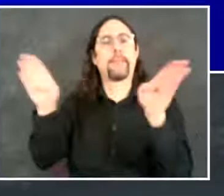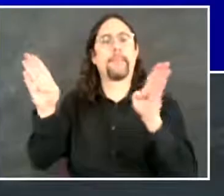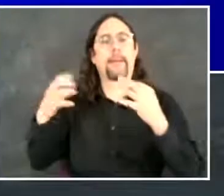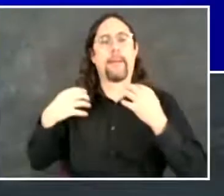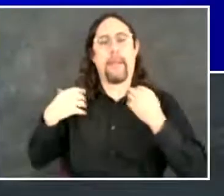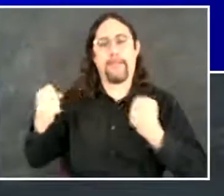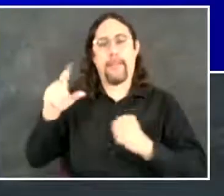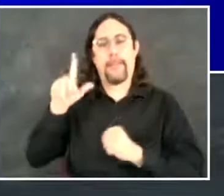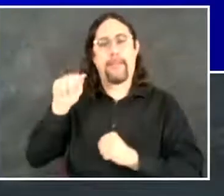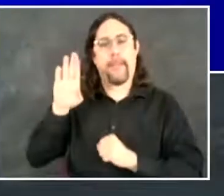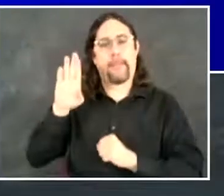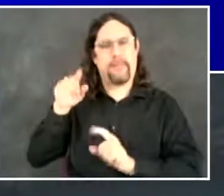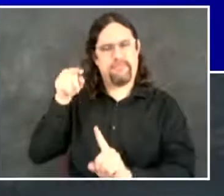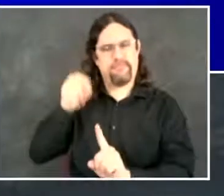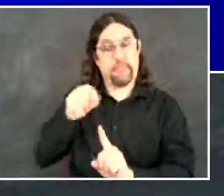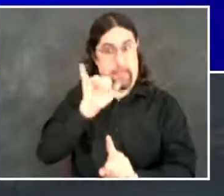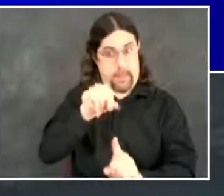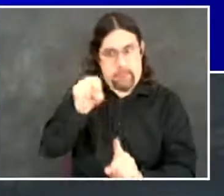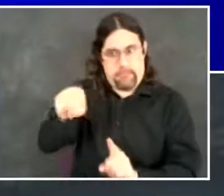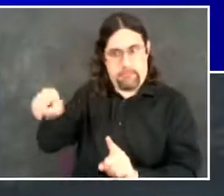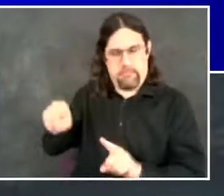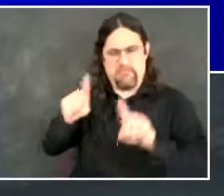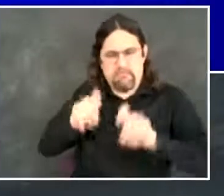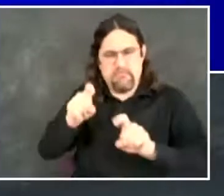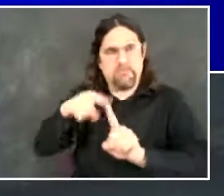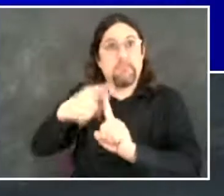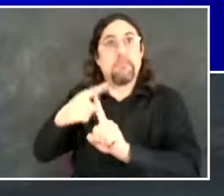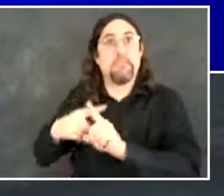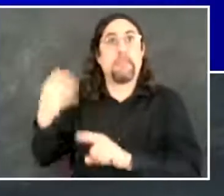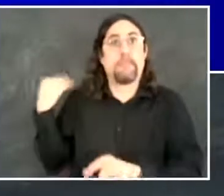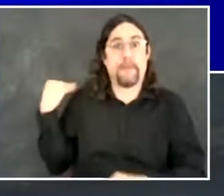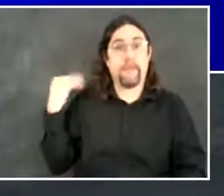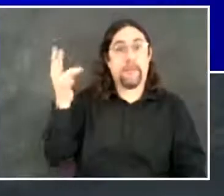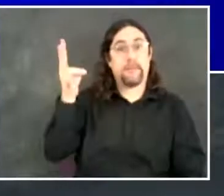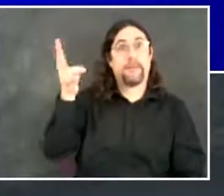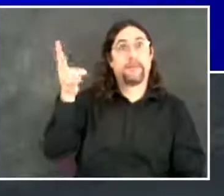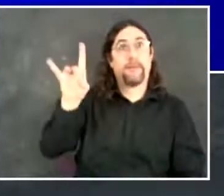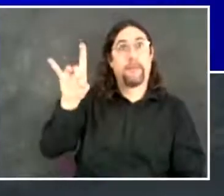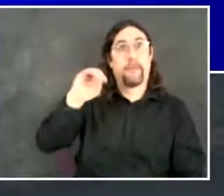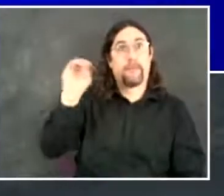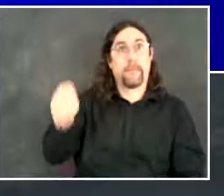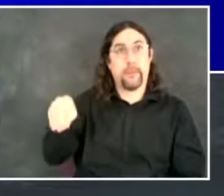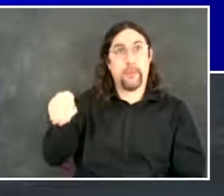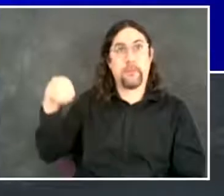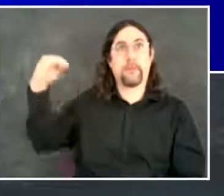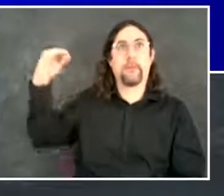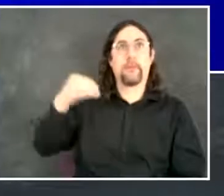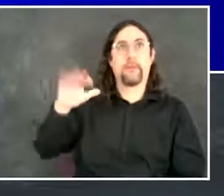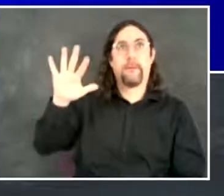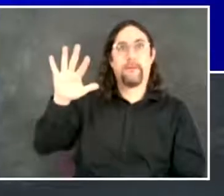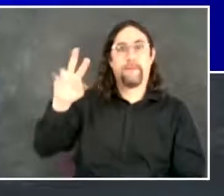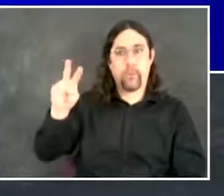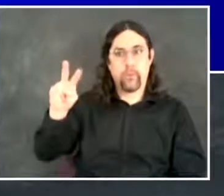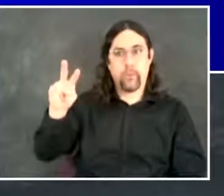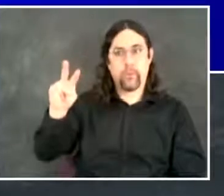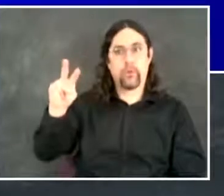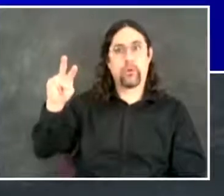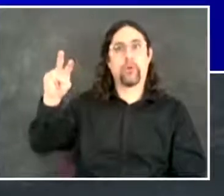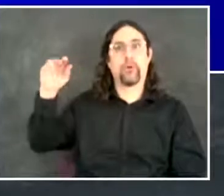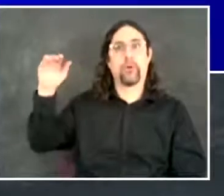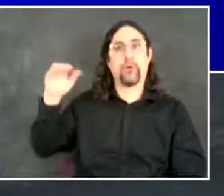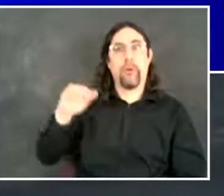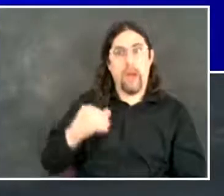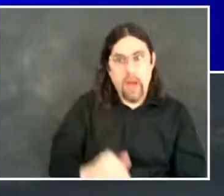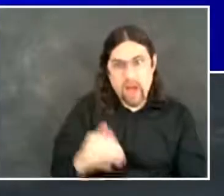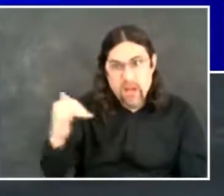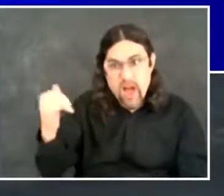coming back positive. By last Friday, 52%. By this morning, 17%. Now that's fantastic. Now this number has gone up and down quite a bit.